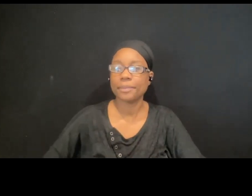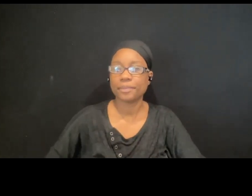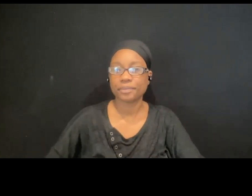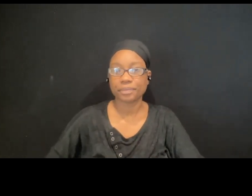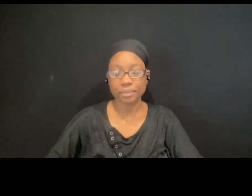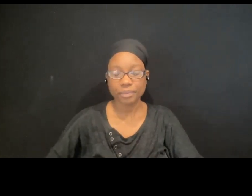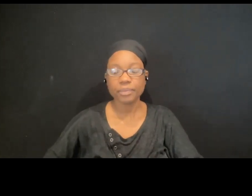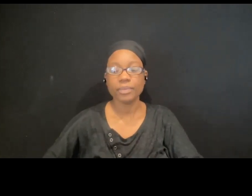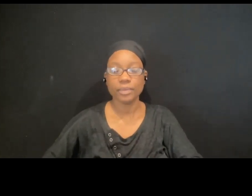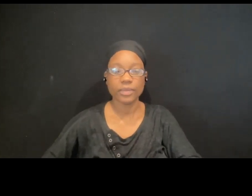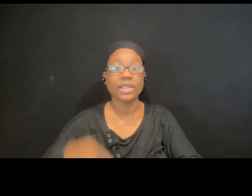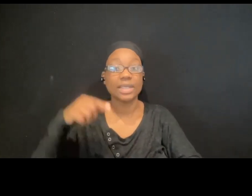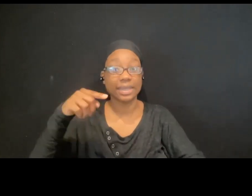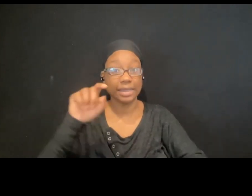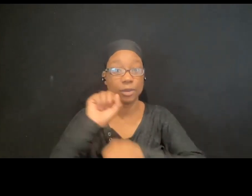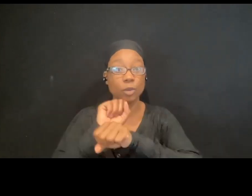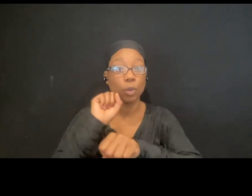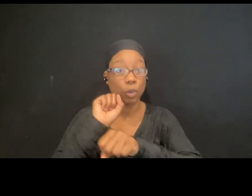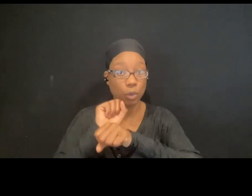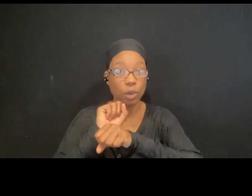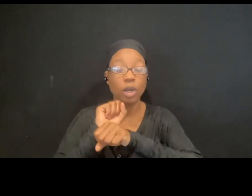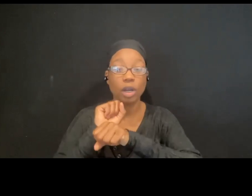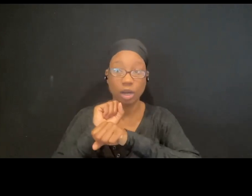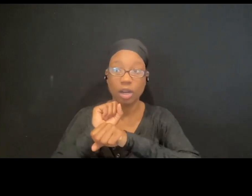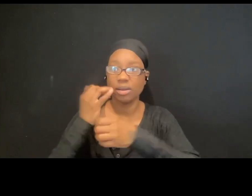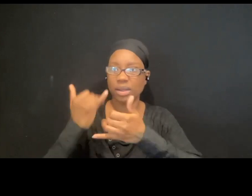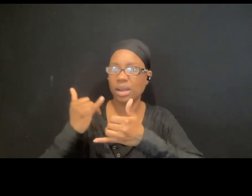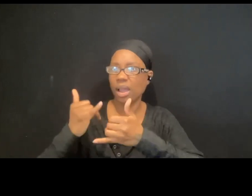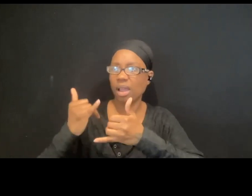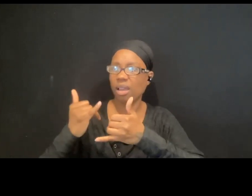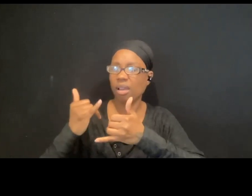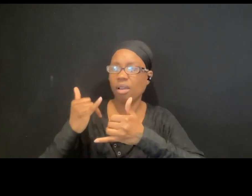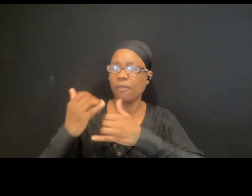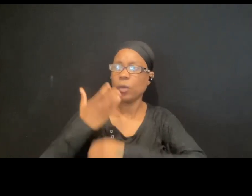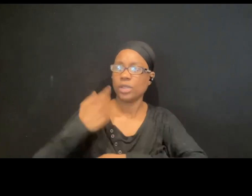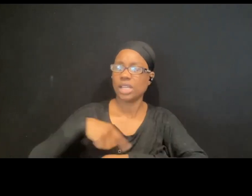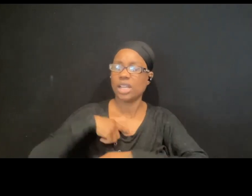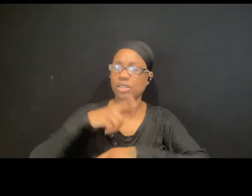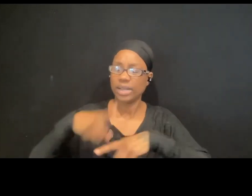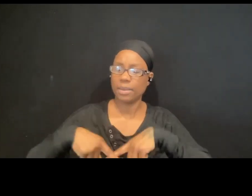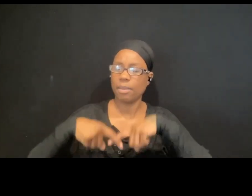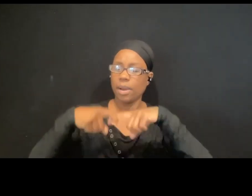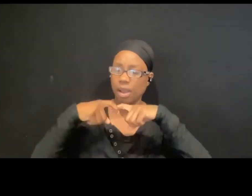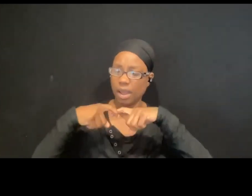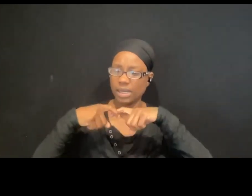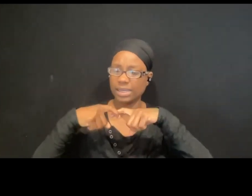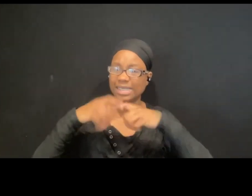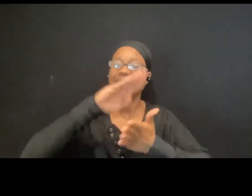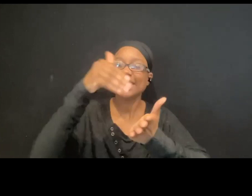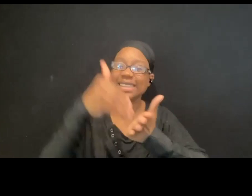this work has caused the people who are engaged in it to pause and to really center those who are most directly